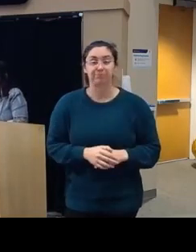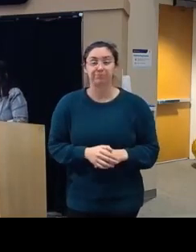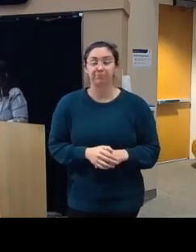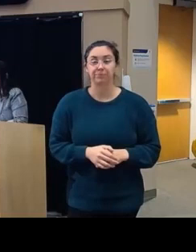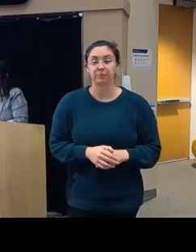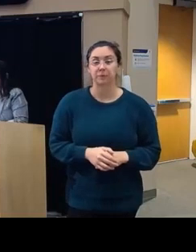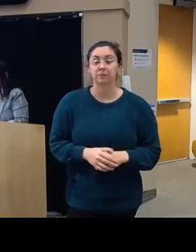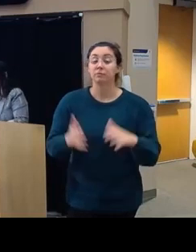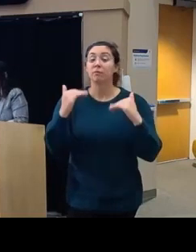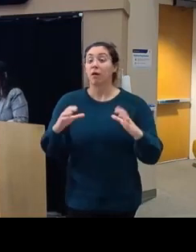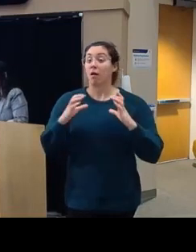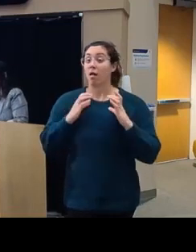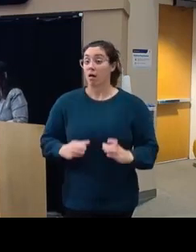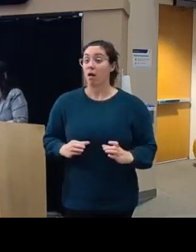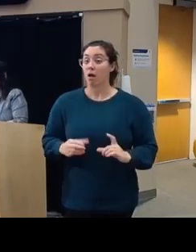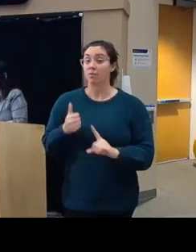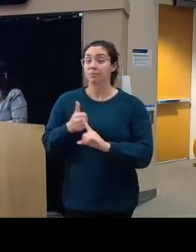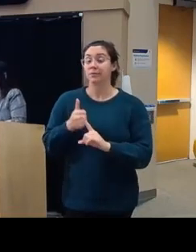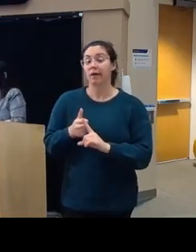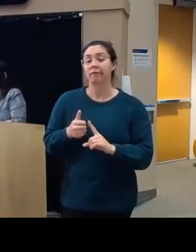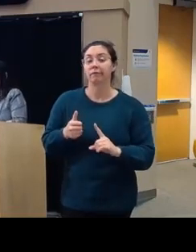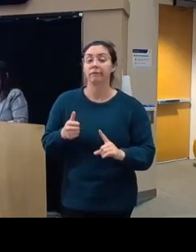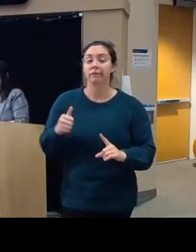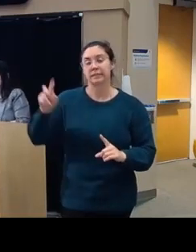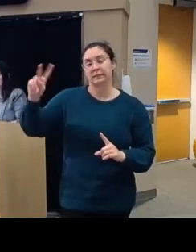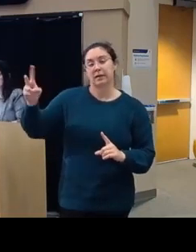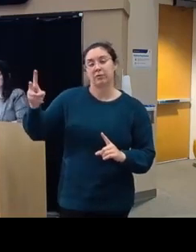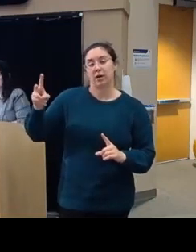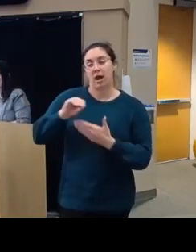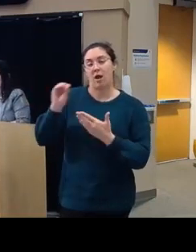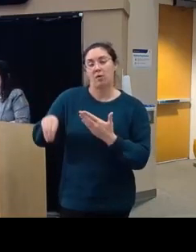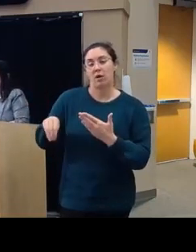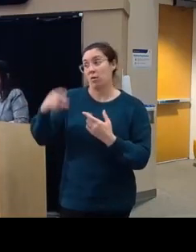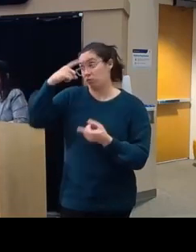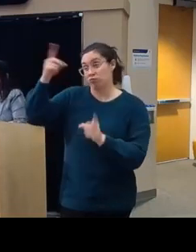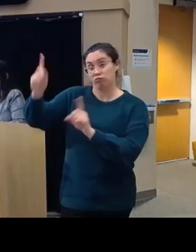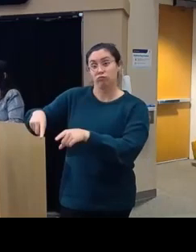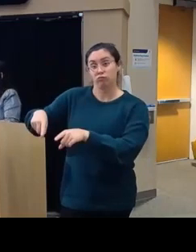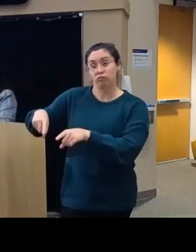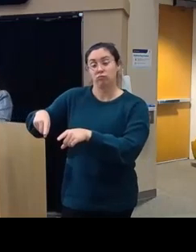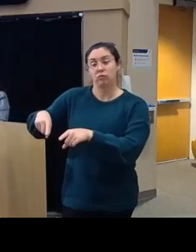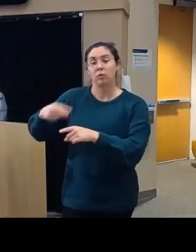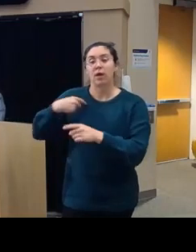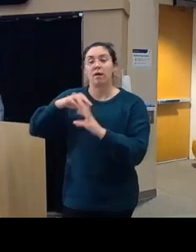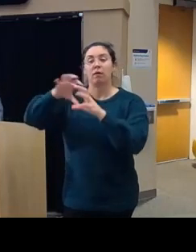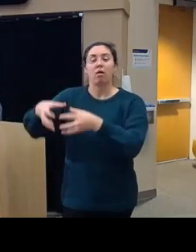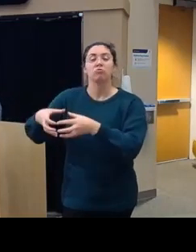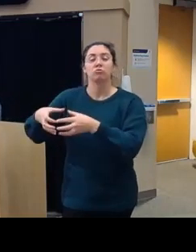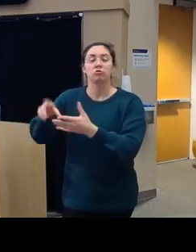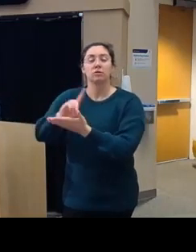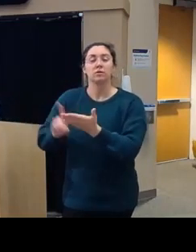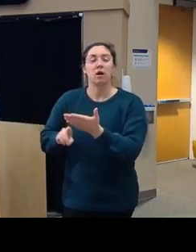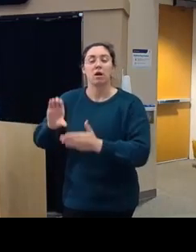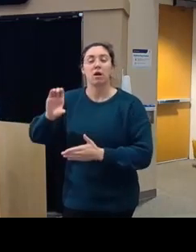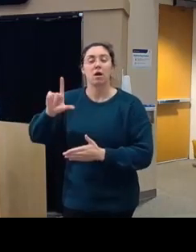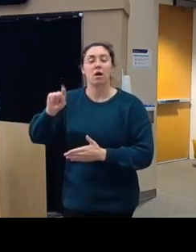clients, even though they were kind of secondary outcomes, we did consent them, and we have this cluster design. So it's